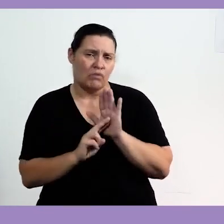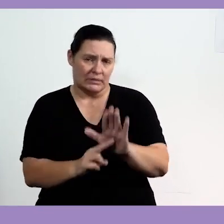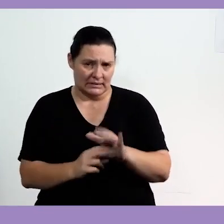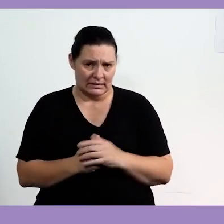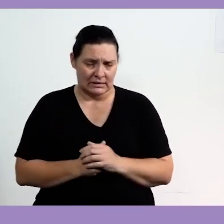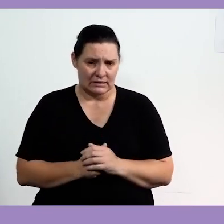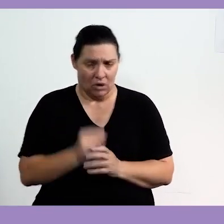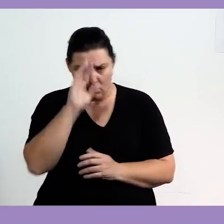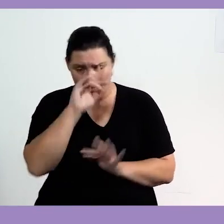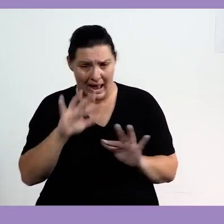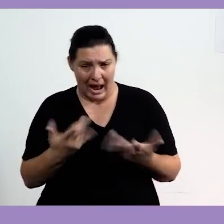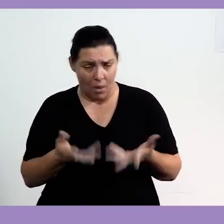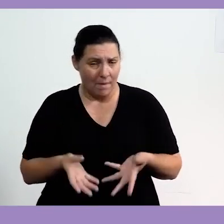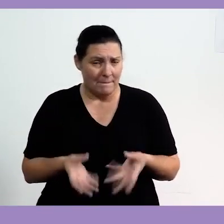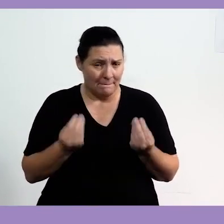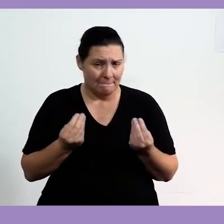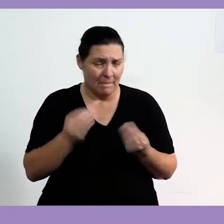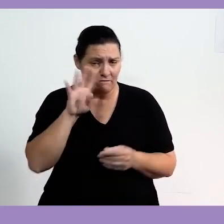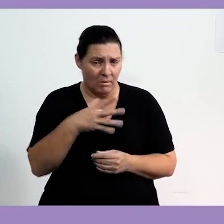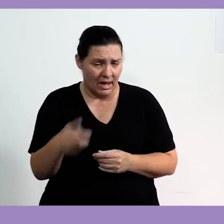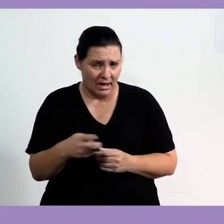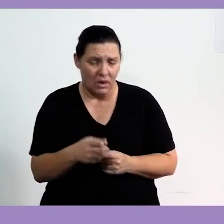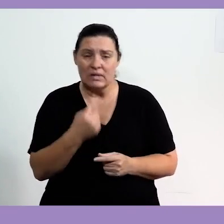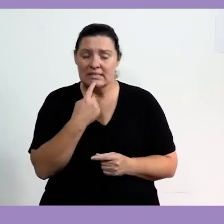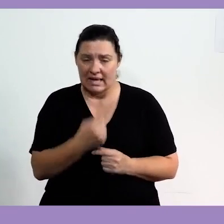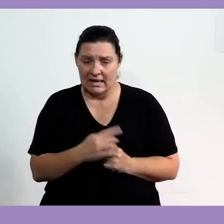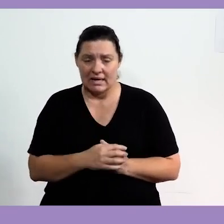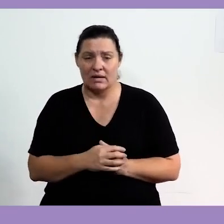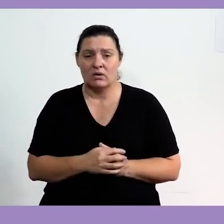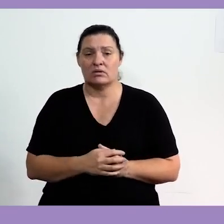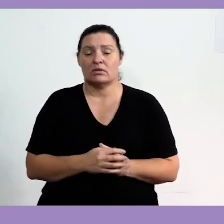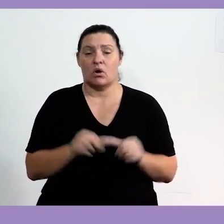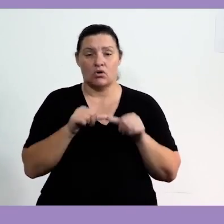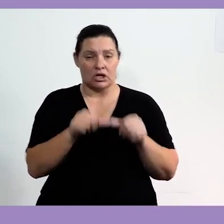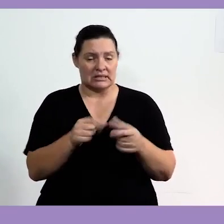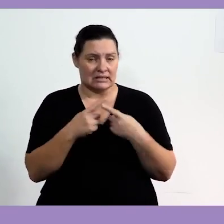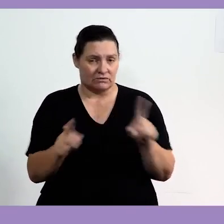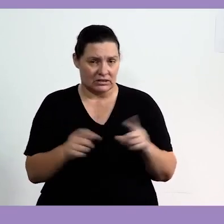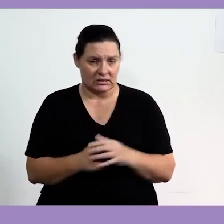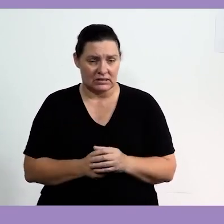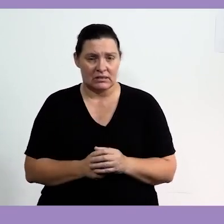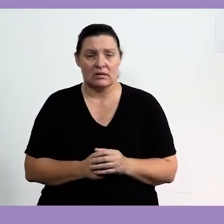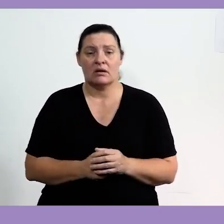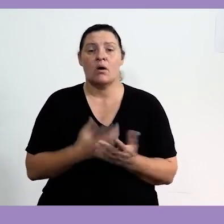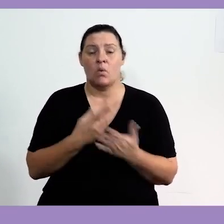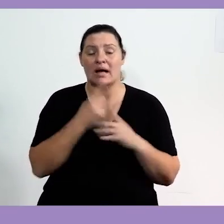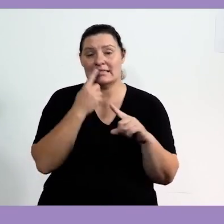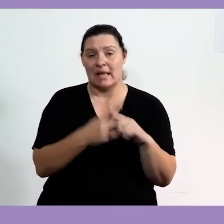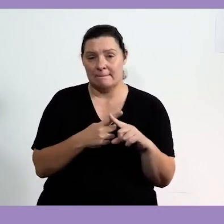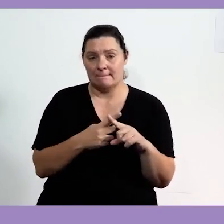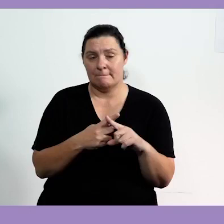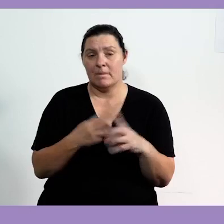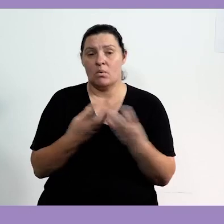to represent these. Do you remember how we are going to find the formula? We said we are going to take the constant difference. We are